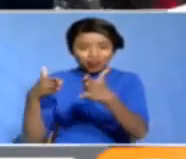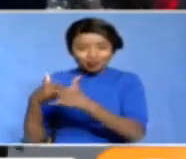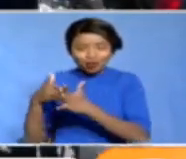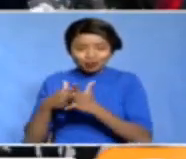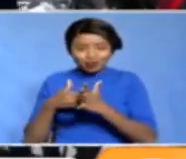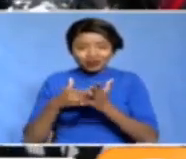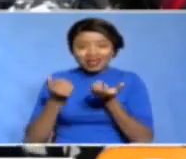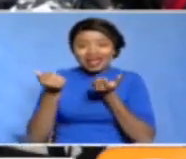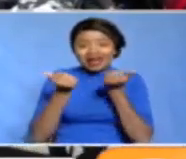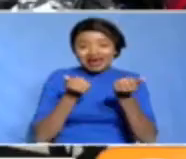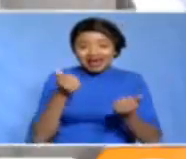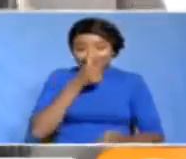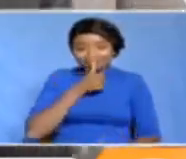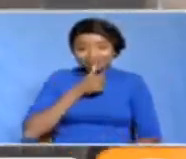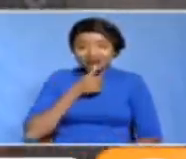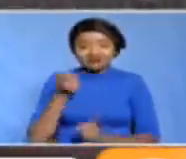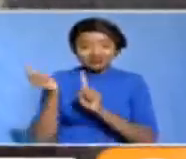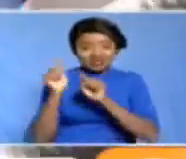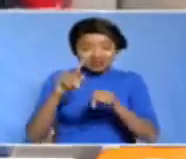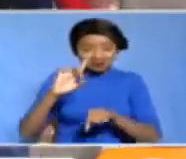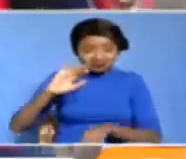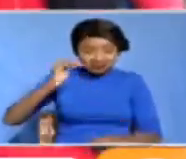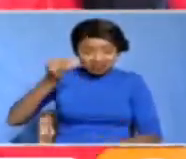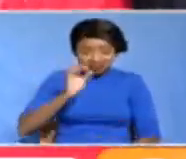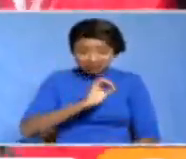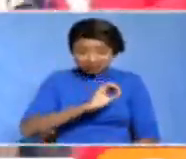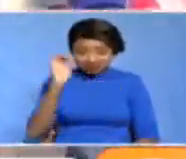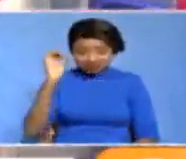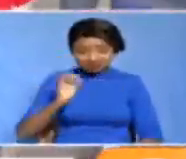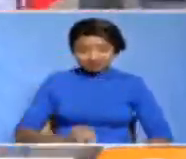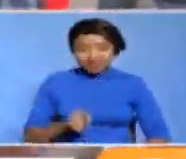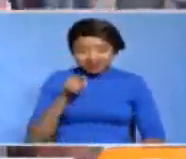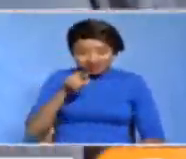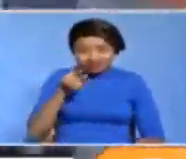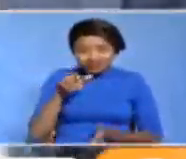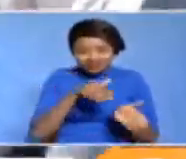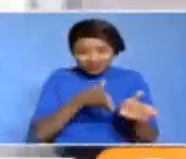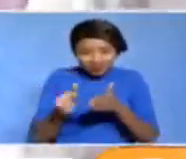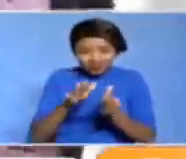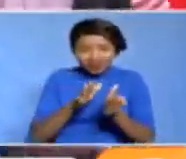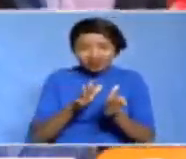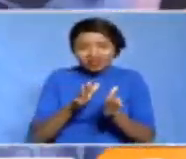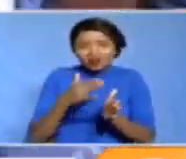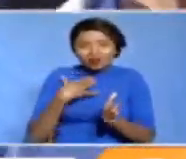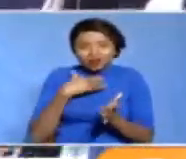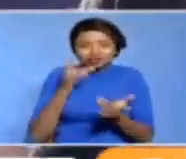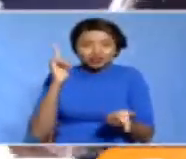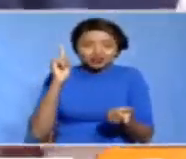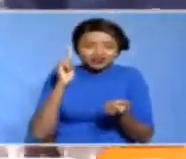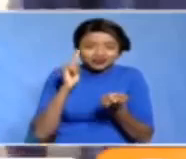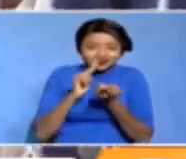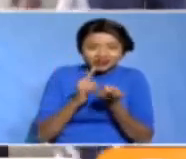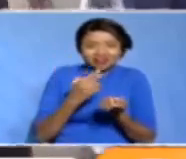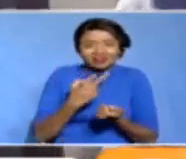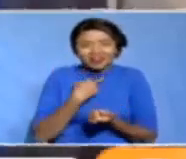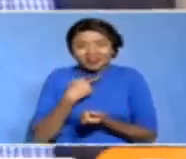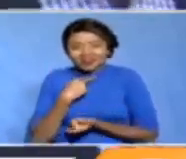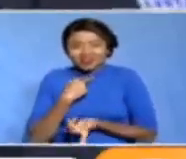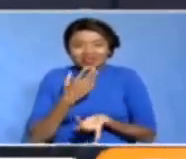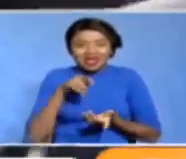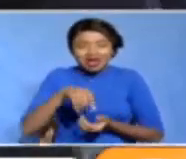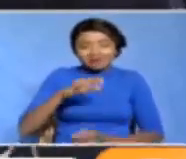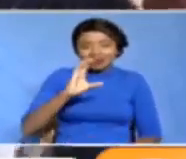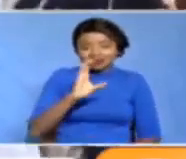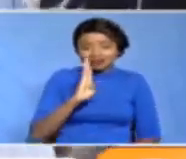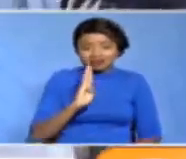select roads in the capital. A move geared at decongesting the CBD, but one that has been met by opposition